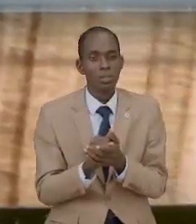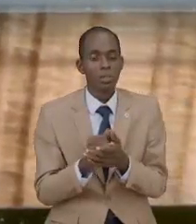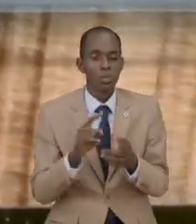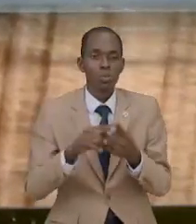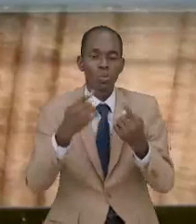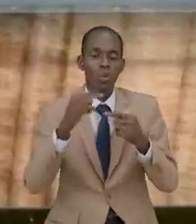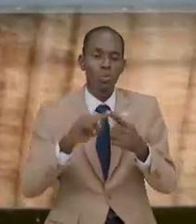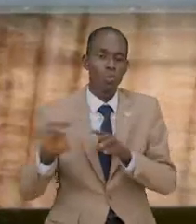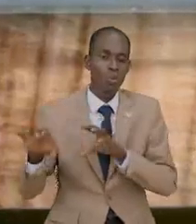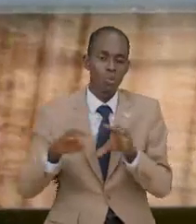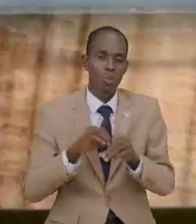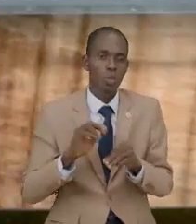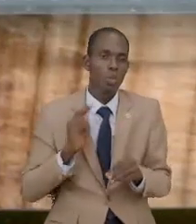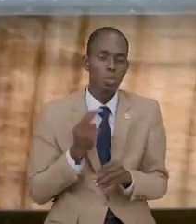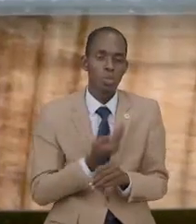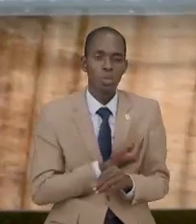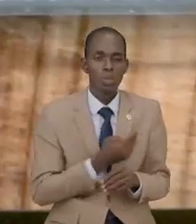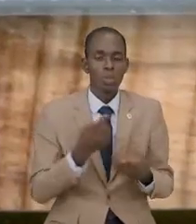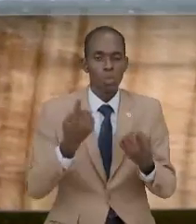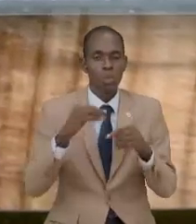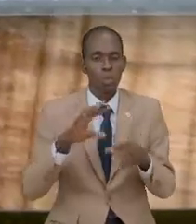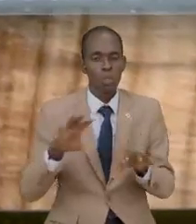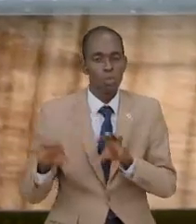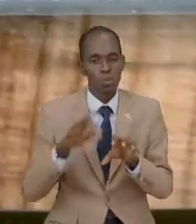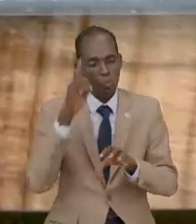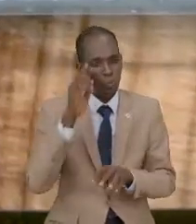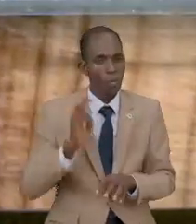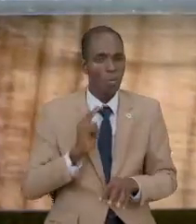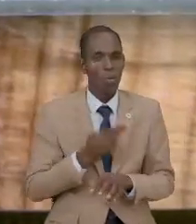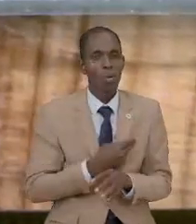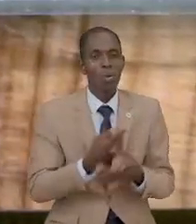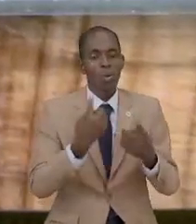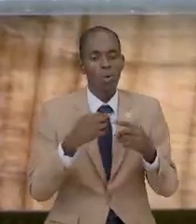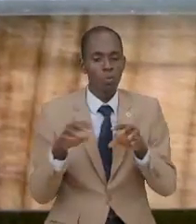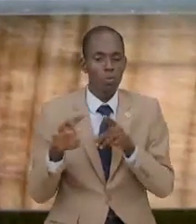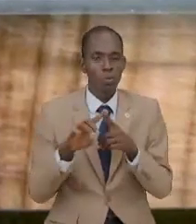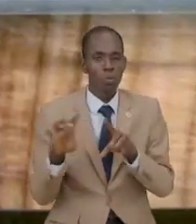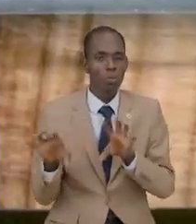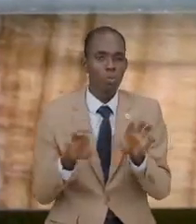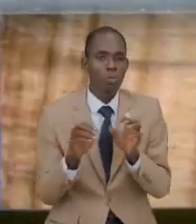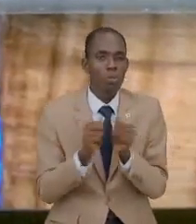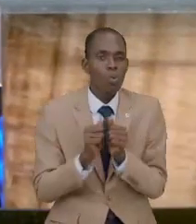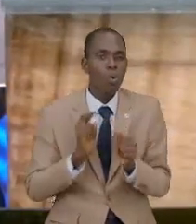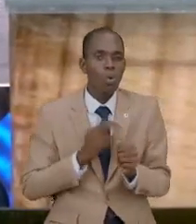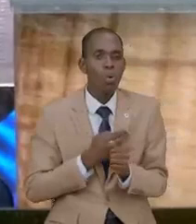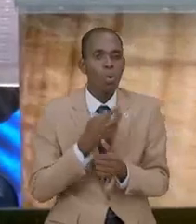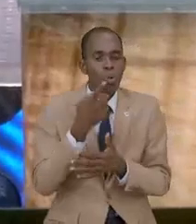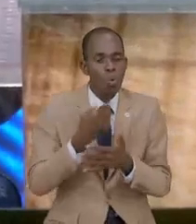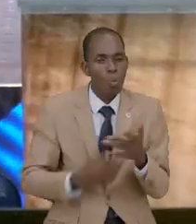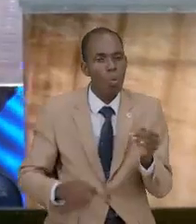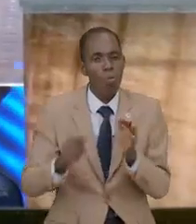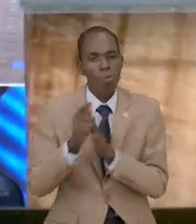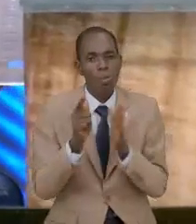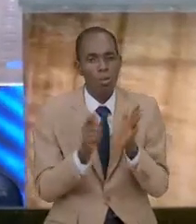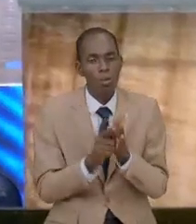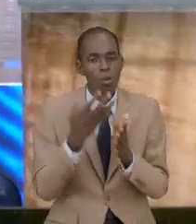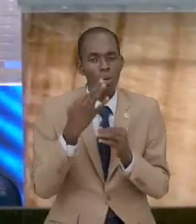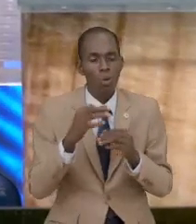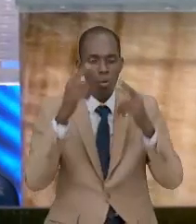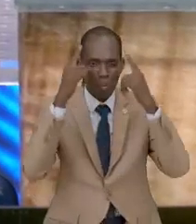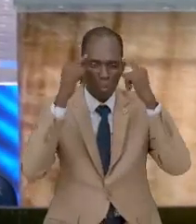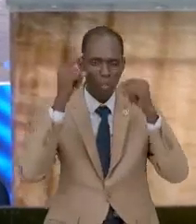us, to come and do for us, to come and do with us what the law of Moses could not